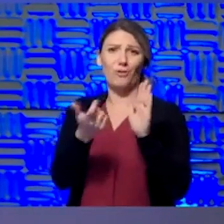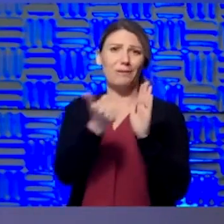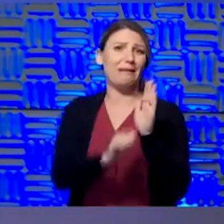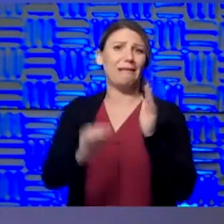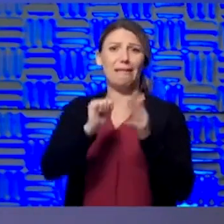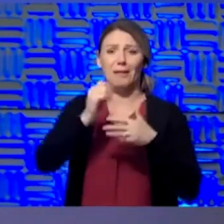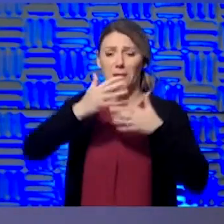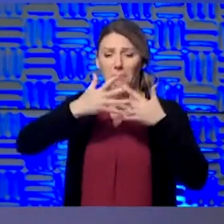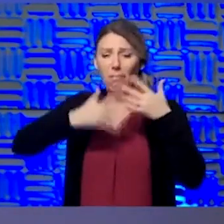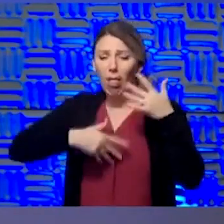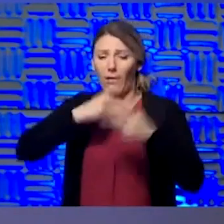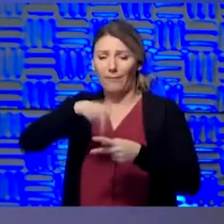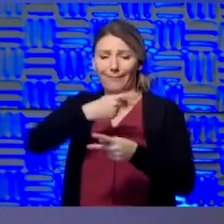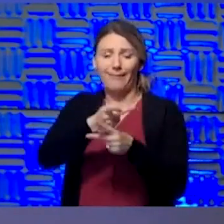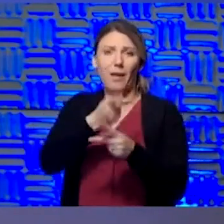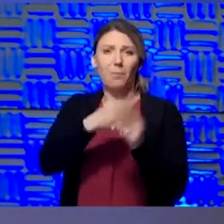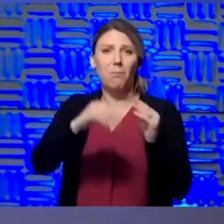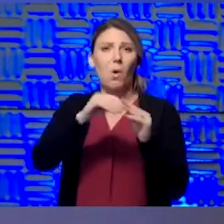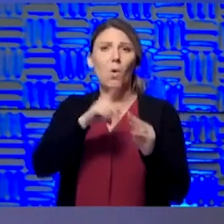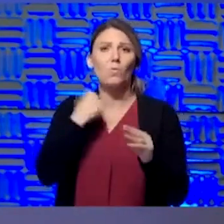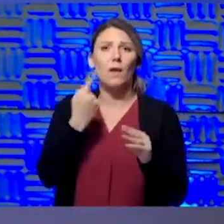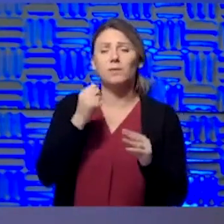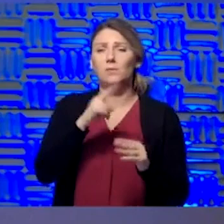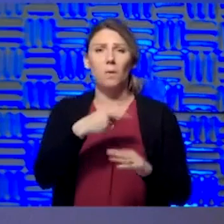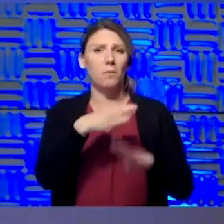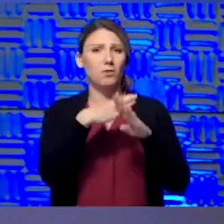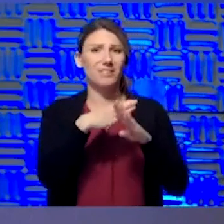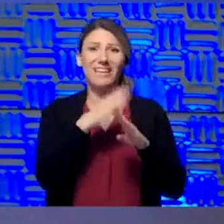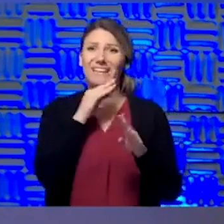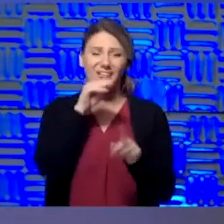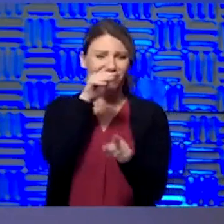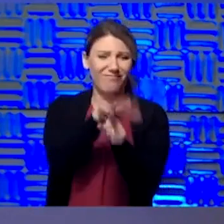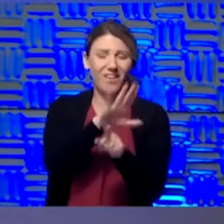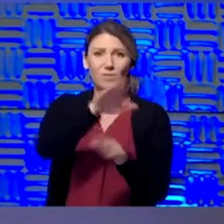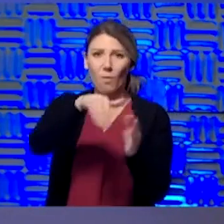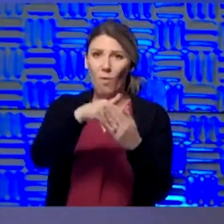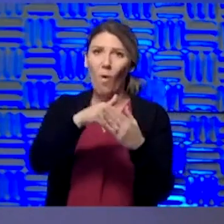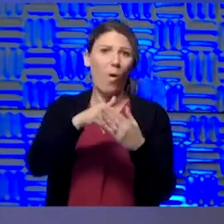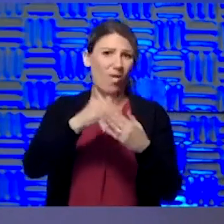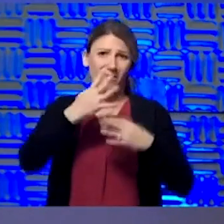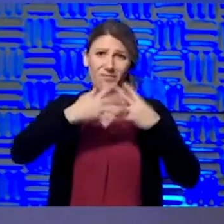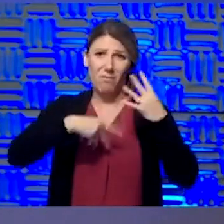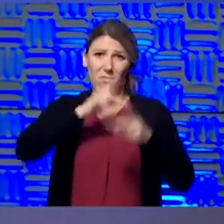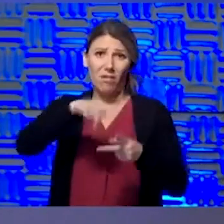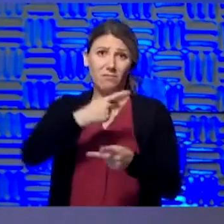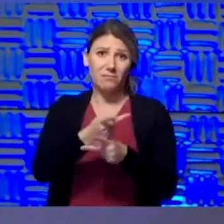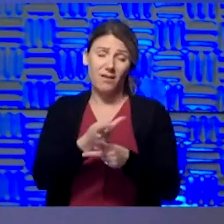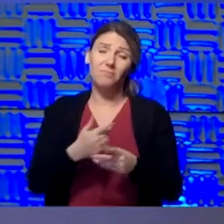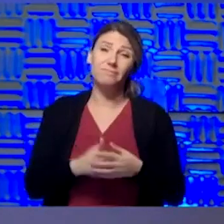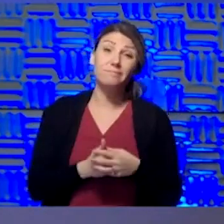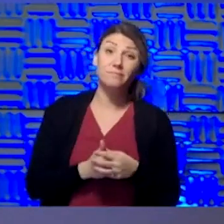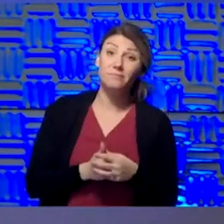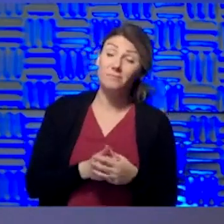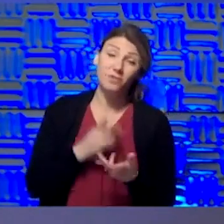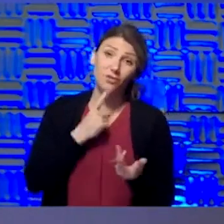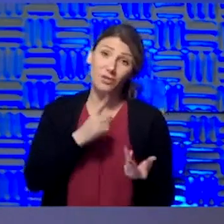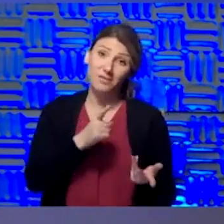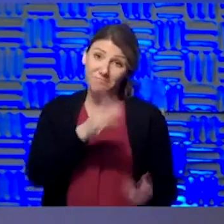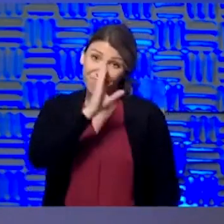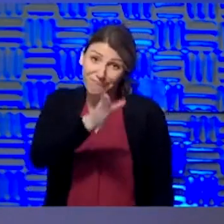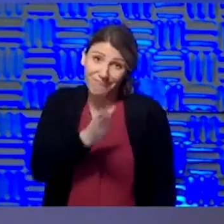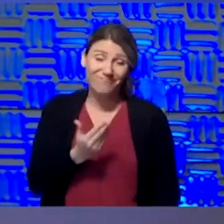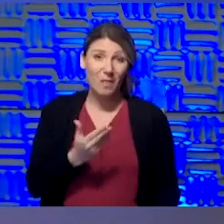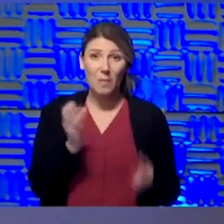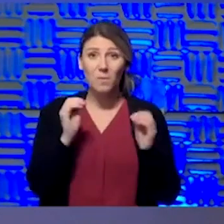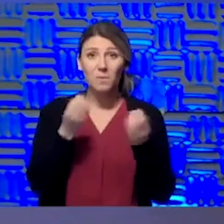blood type. You're at more risk or you're protected from this. This affects every blood type. So, yeah, to put it bluntly, yeah, there's no